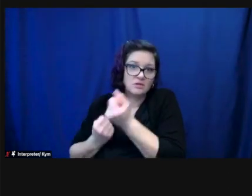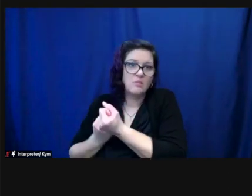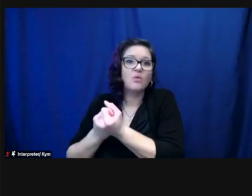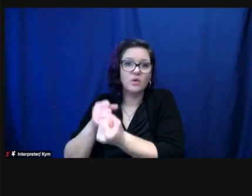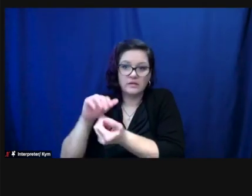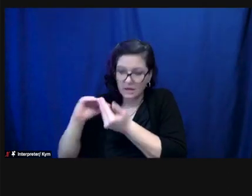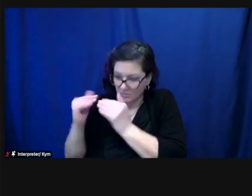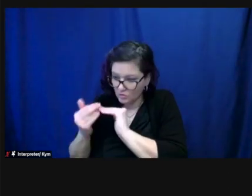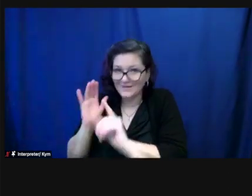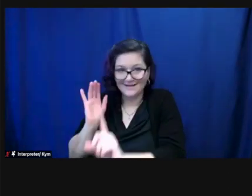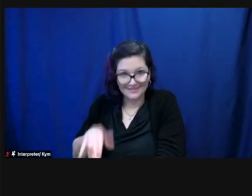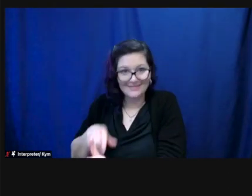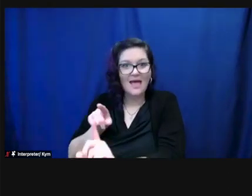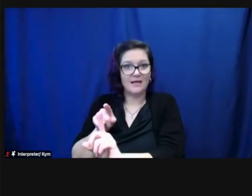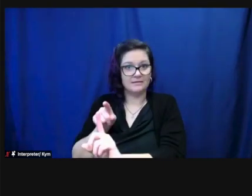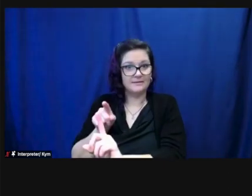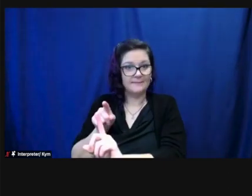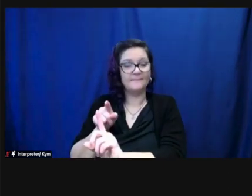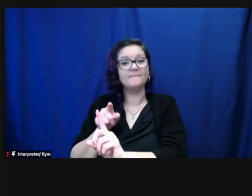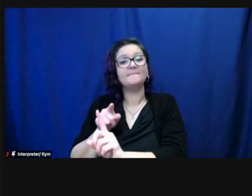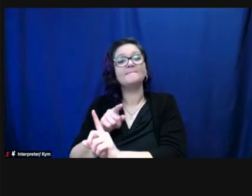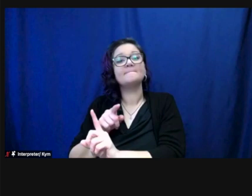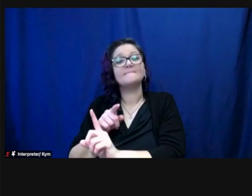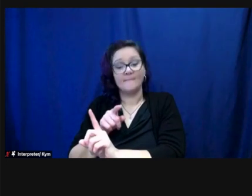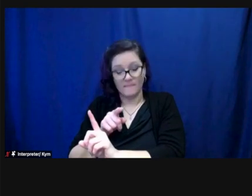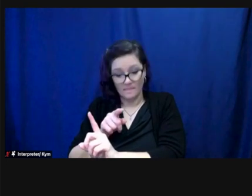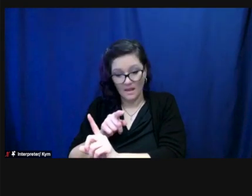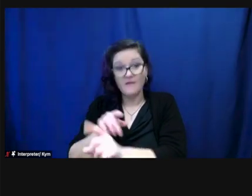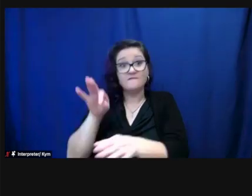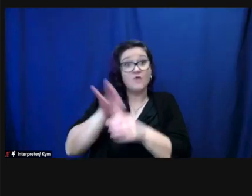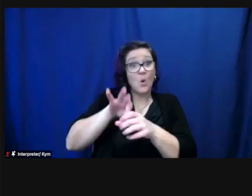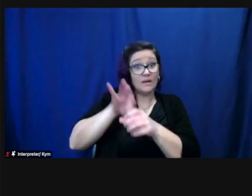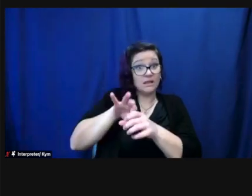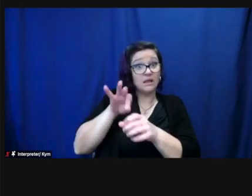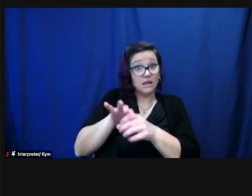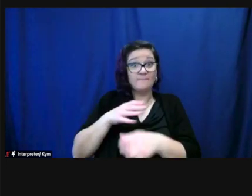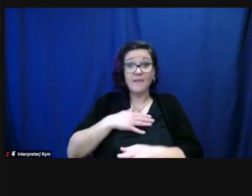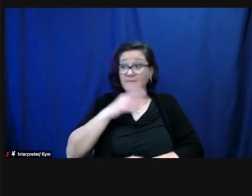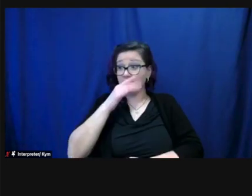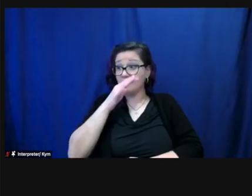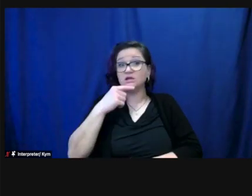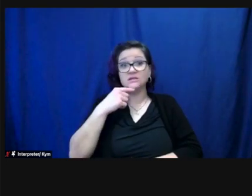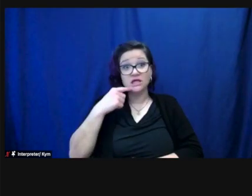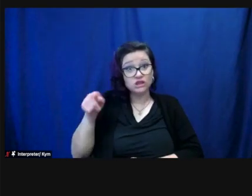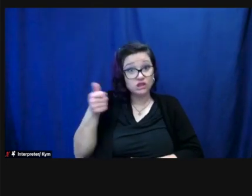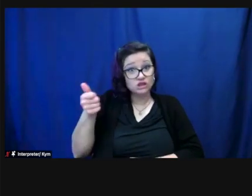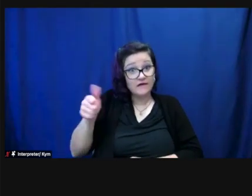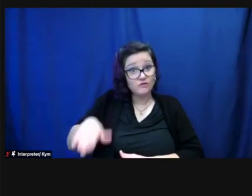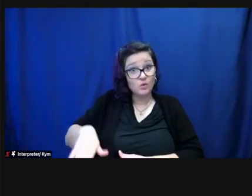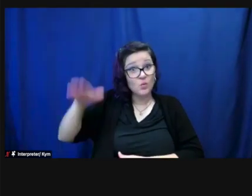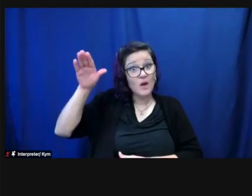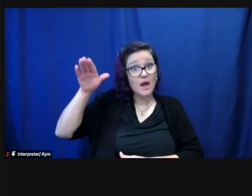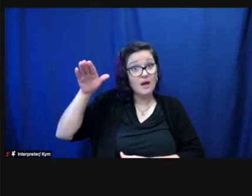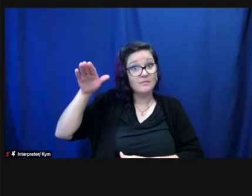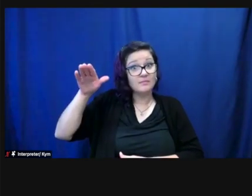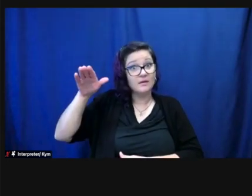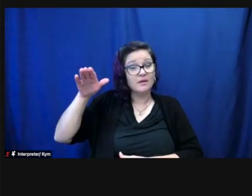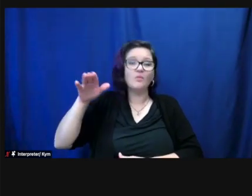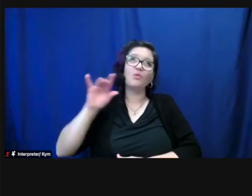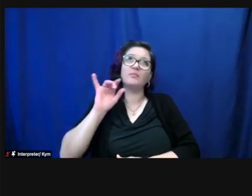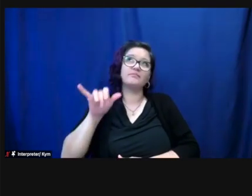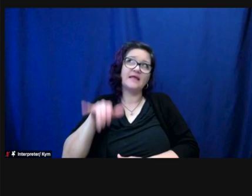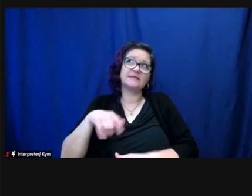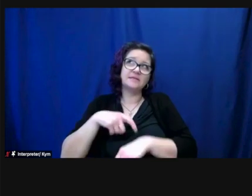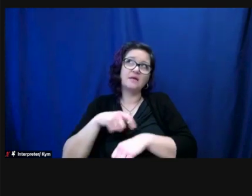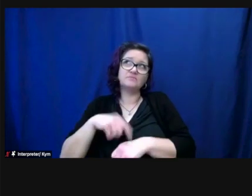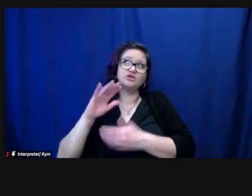support was. And voting, my mom said when she grew up, she was an adult by then, when